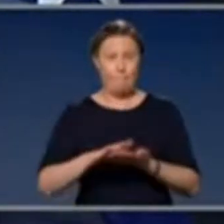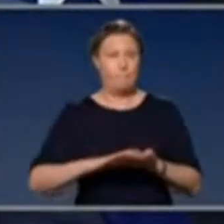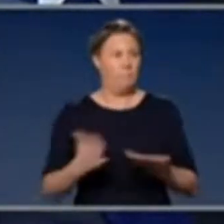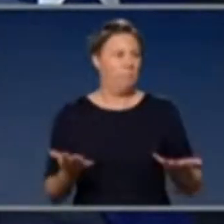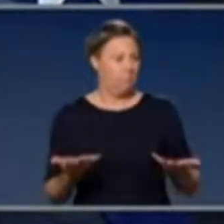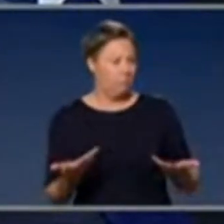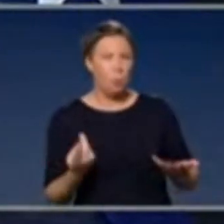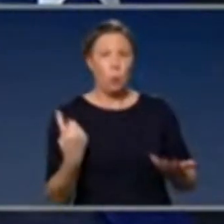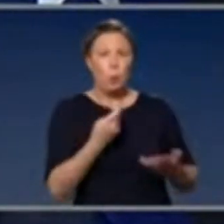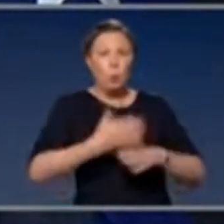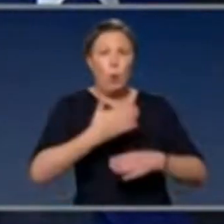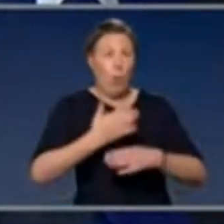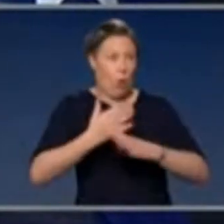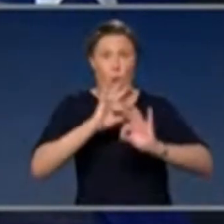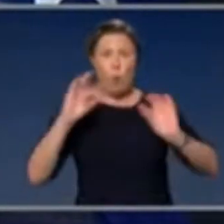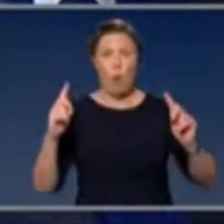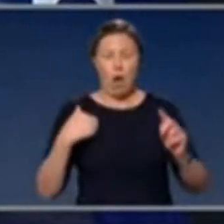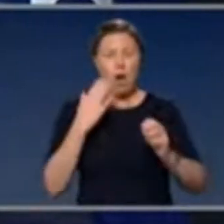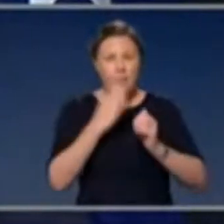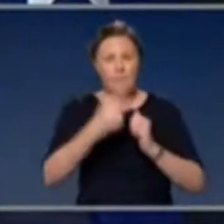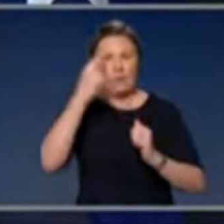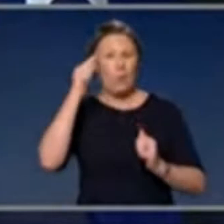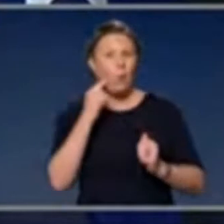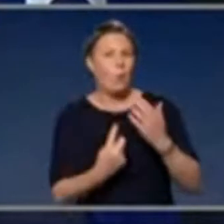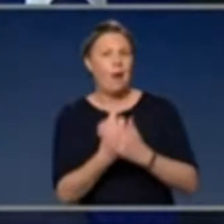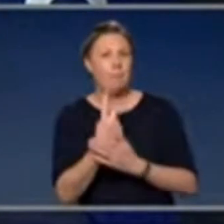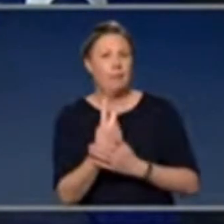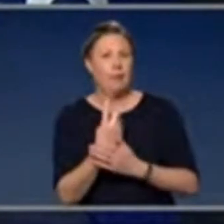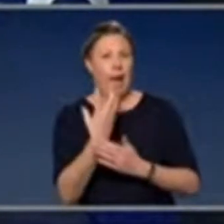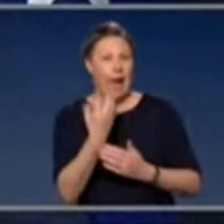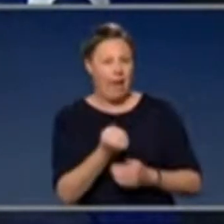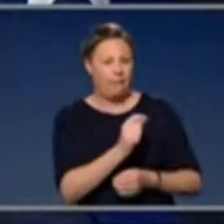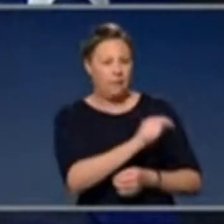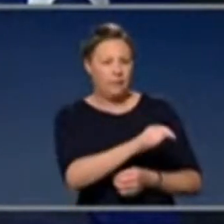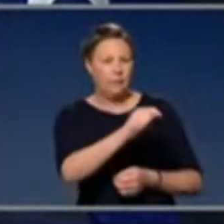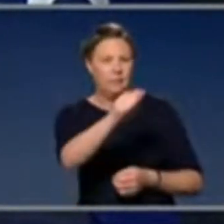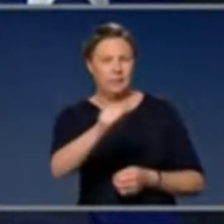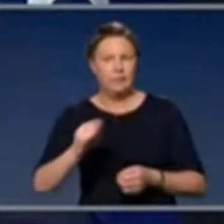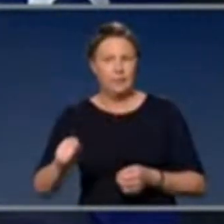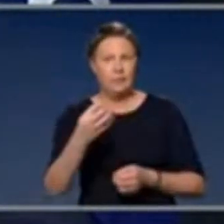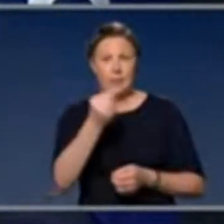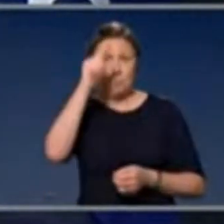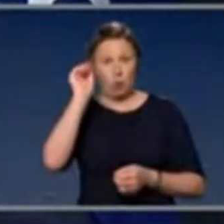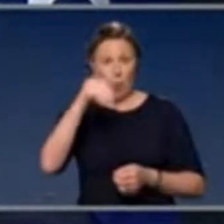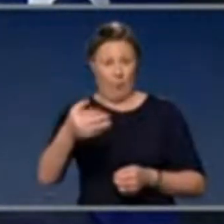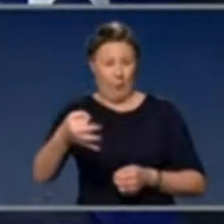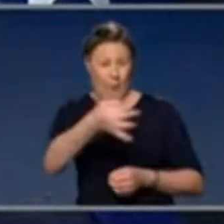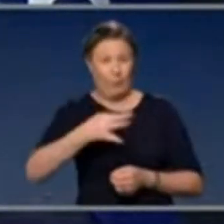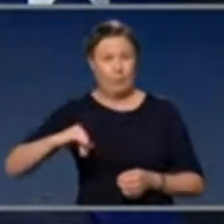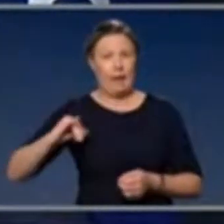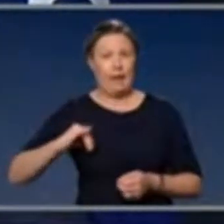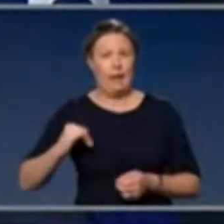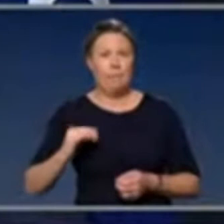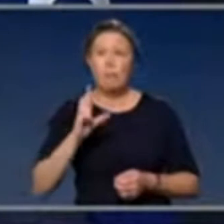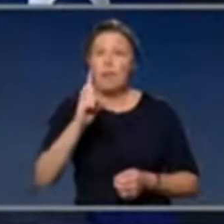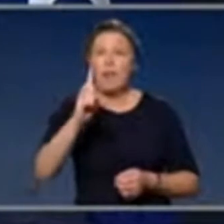there. And that was the situation that presented in a number of cases. And they were very distressing cases, but I can tell you what they did